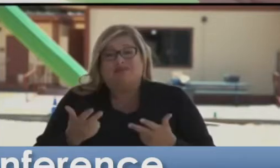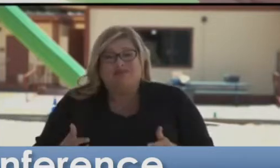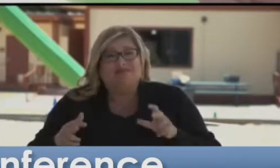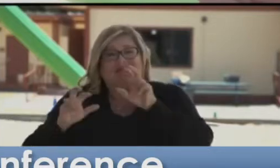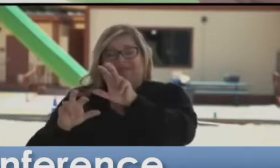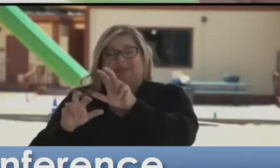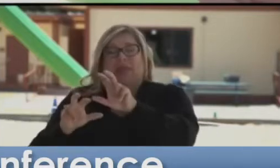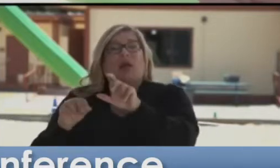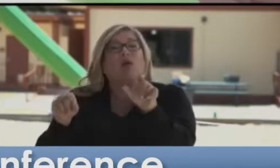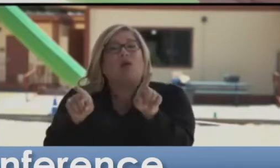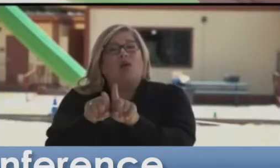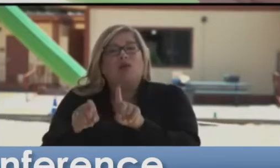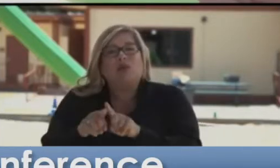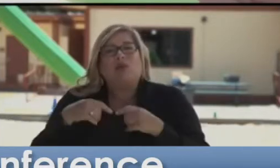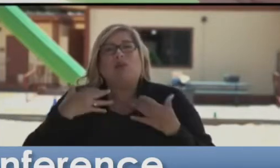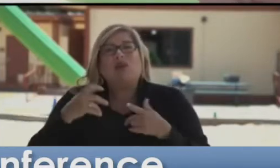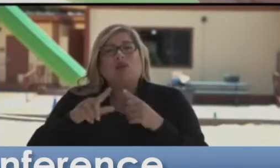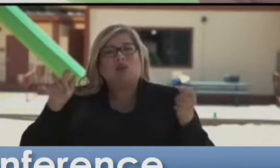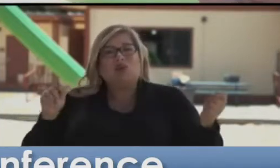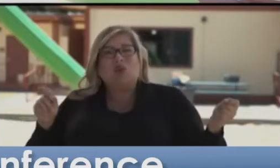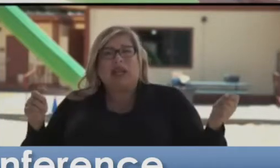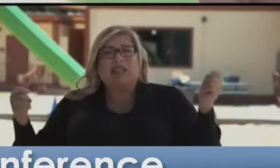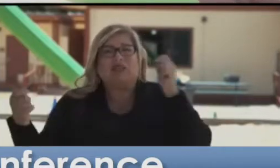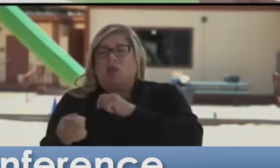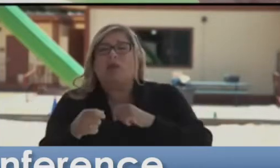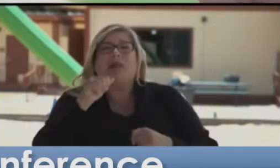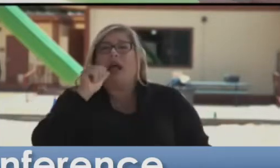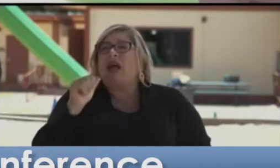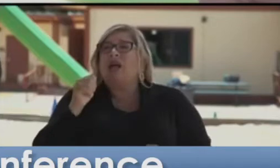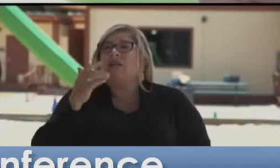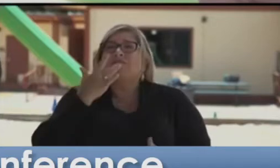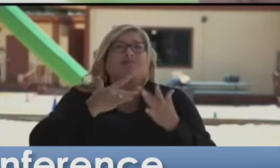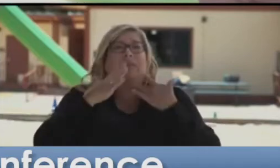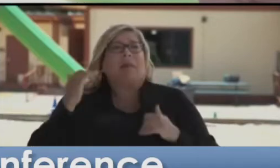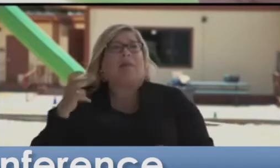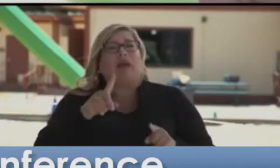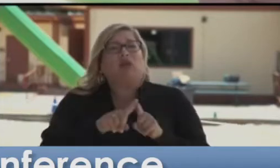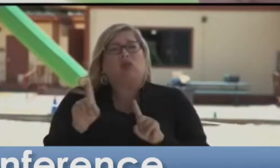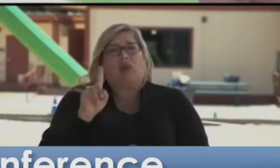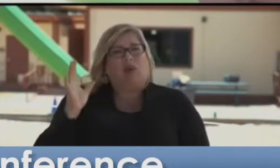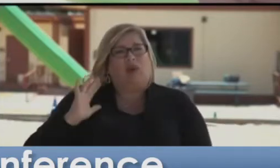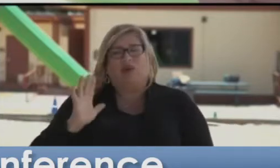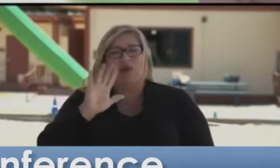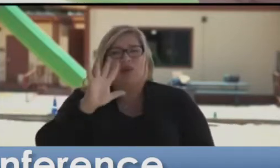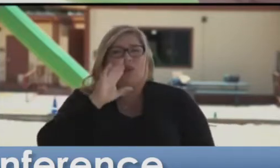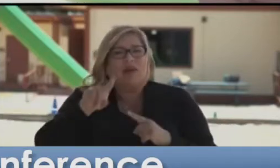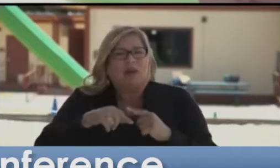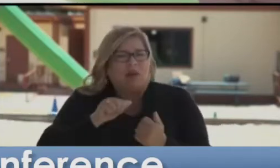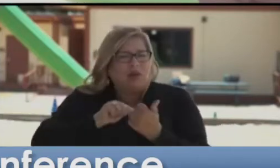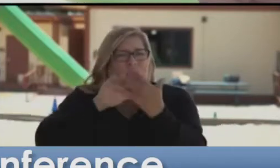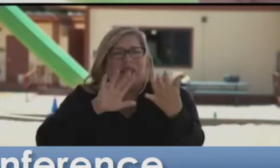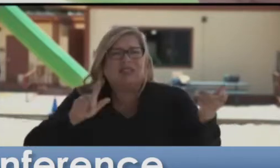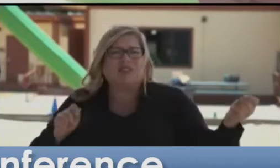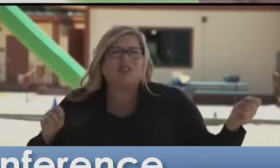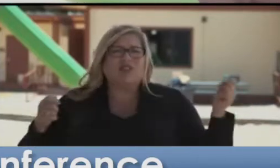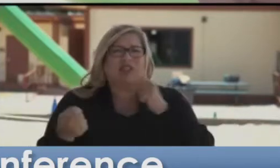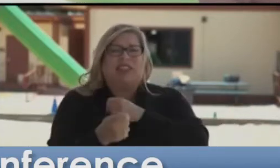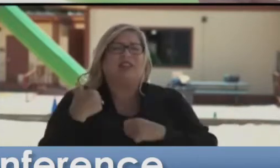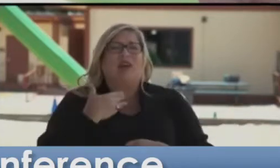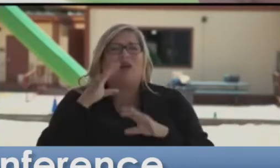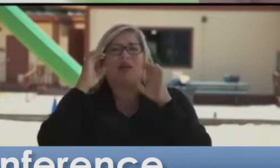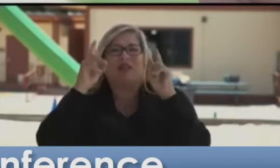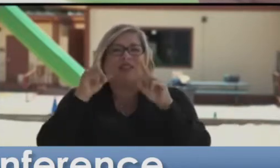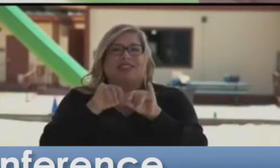transform, not go back to where we were, but to transform our educational system. And we are putting out a